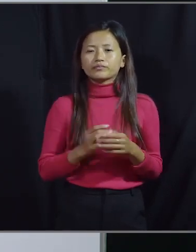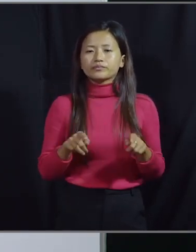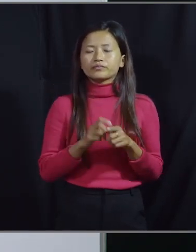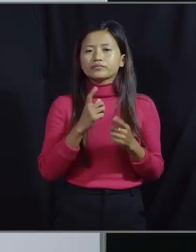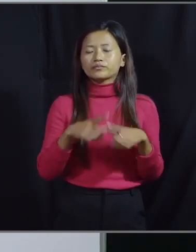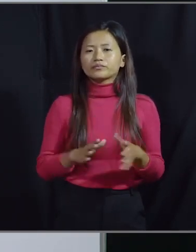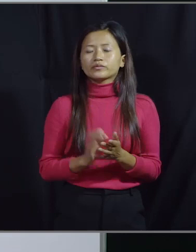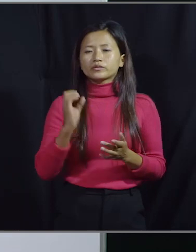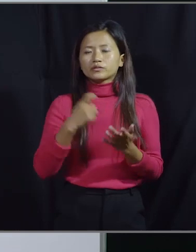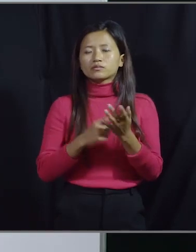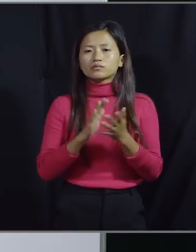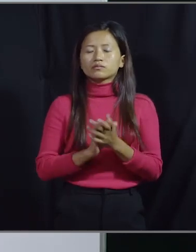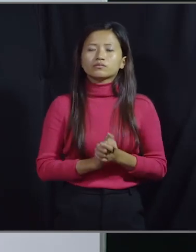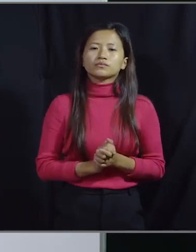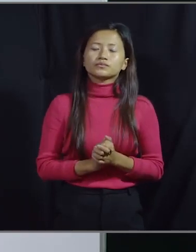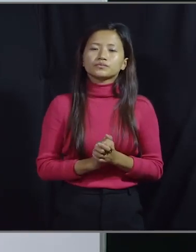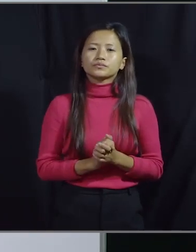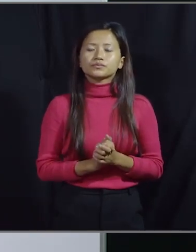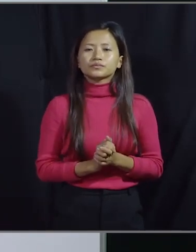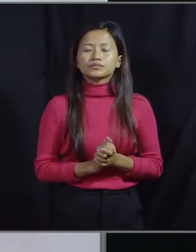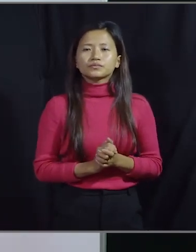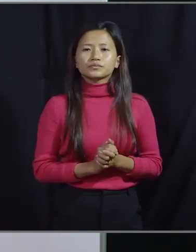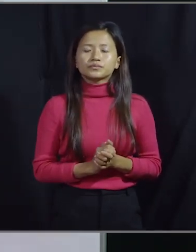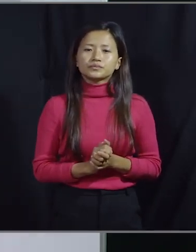9,000. Credit, remember, it is not debit but it is credit.